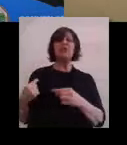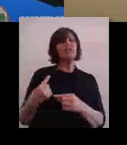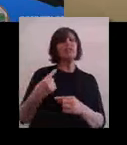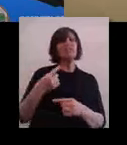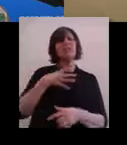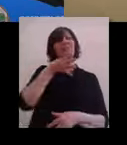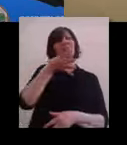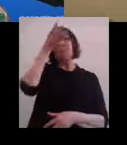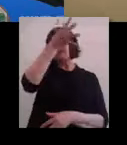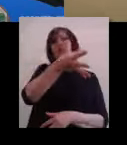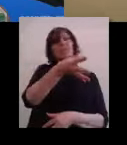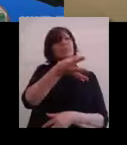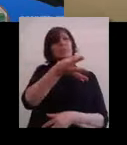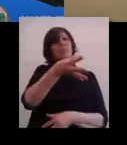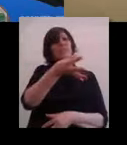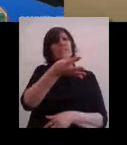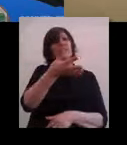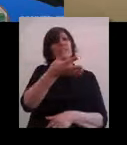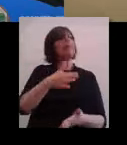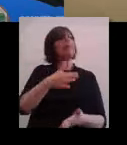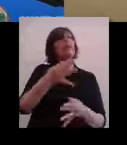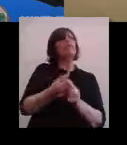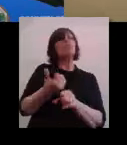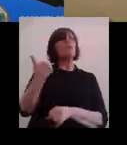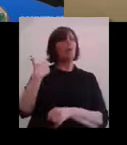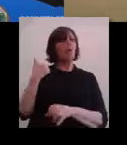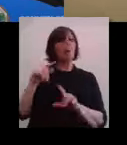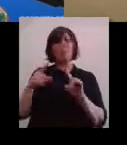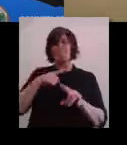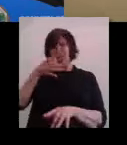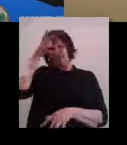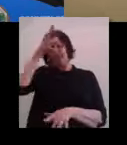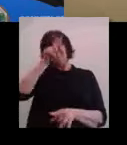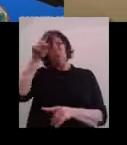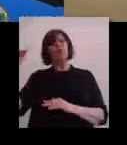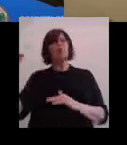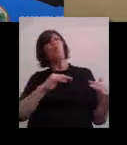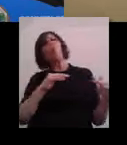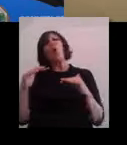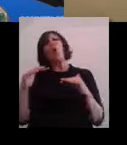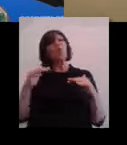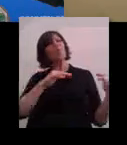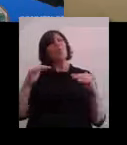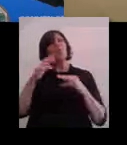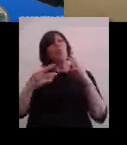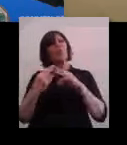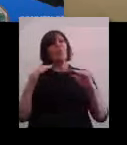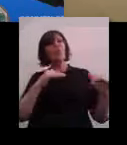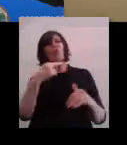perished a few years ago. My grandfather went to war in World War II. My grandmother went to